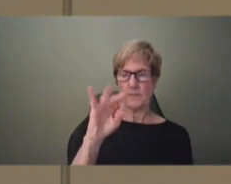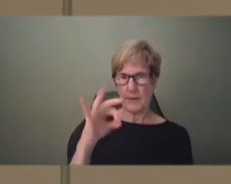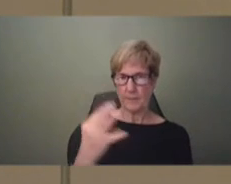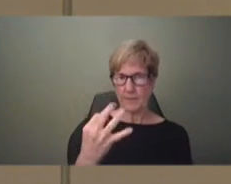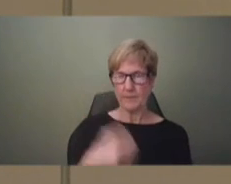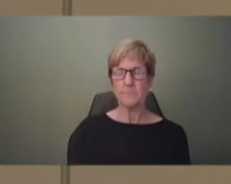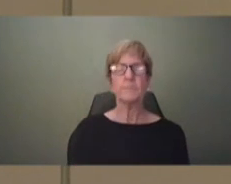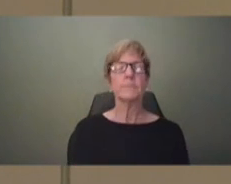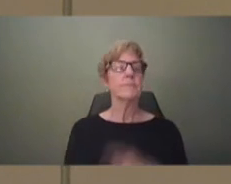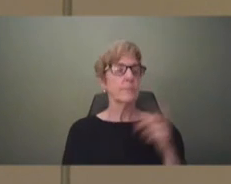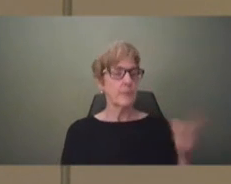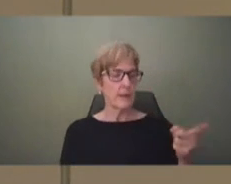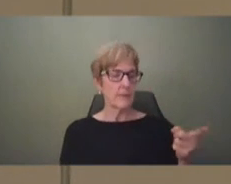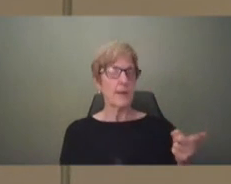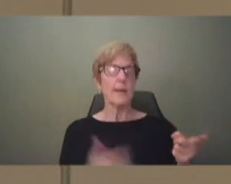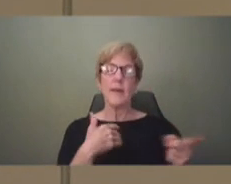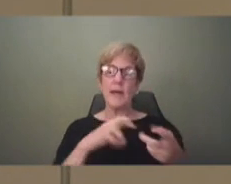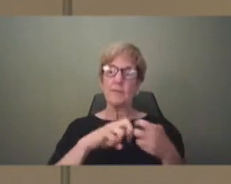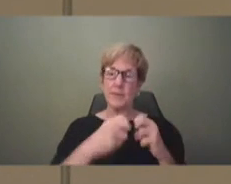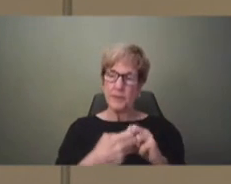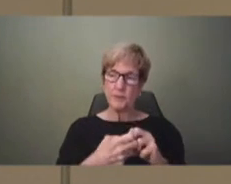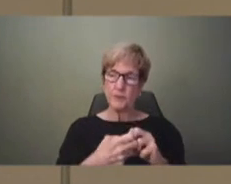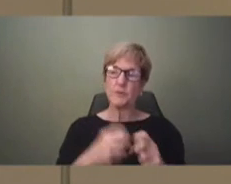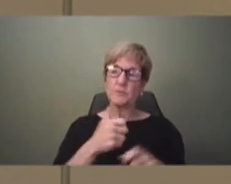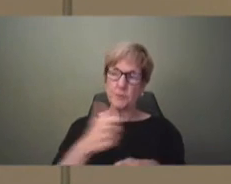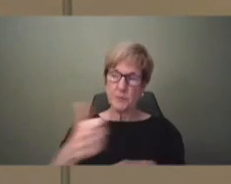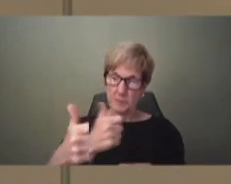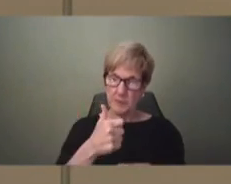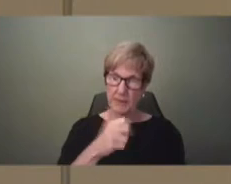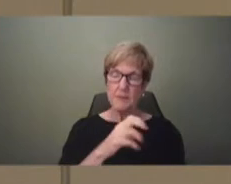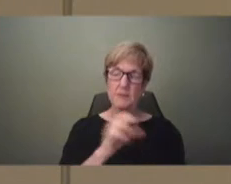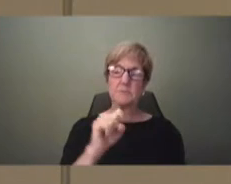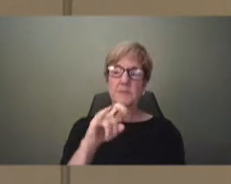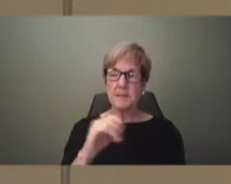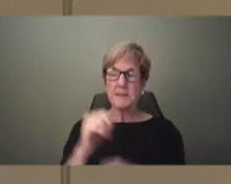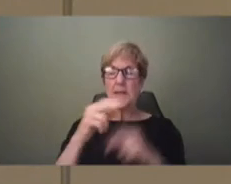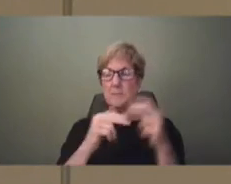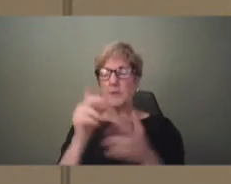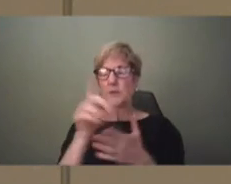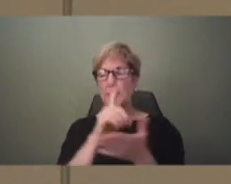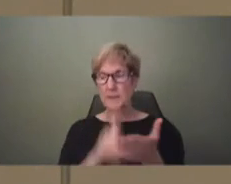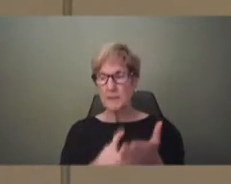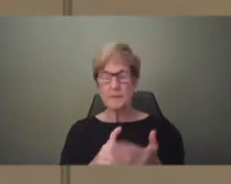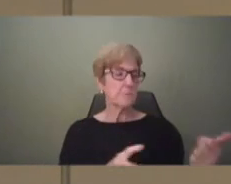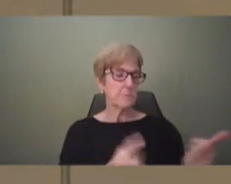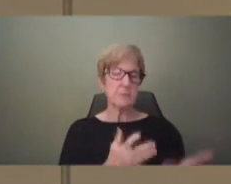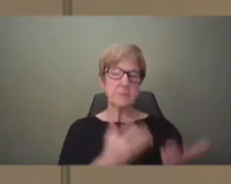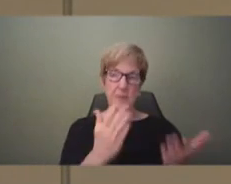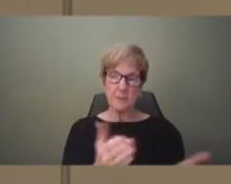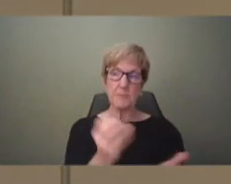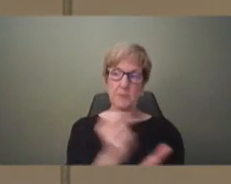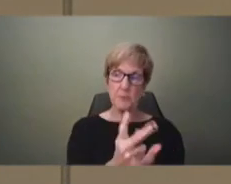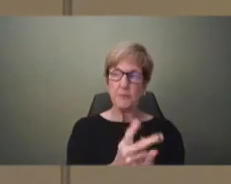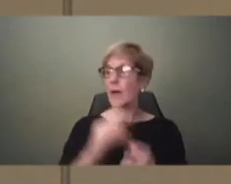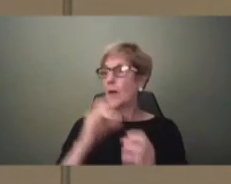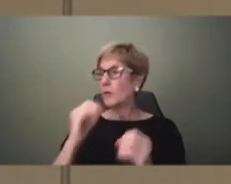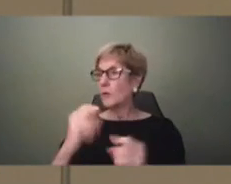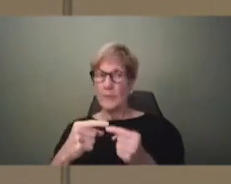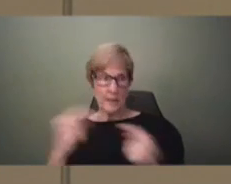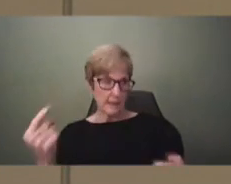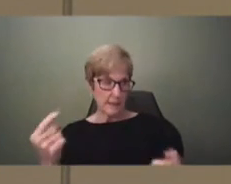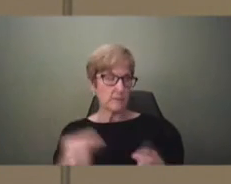upon resolution of outstanding issues related to transportation and sight and building design um there are no speakers against this so after staff's